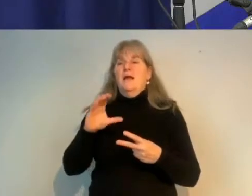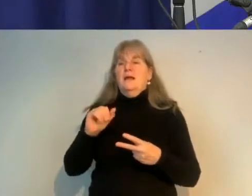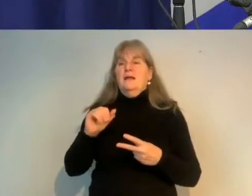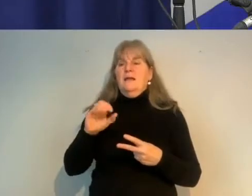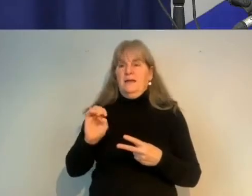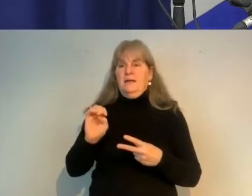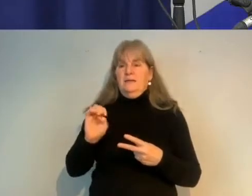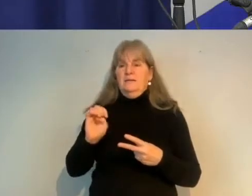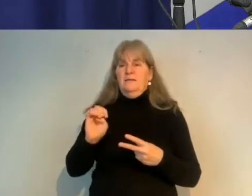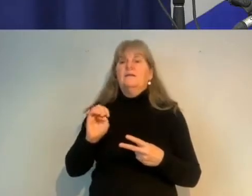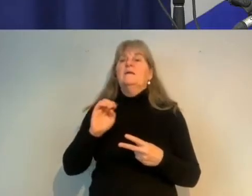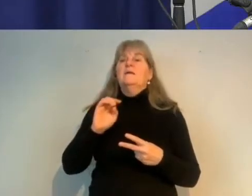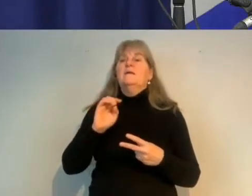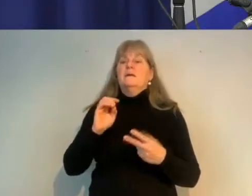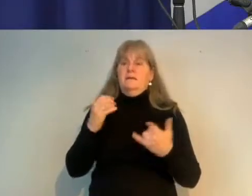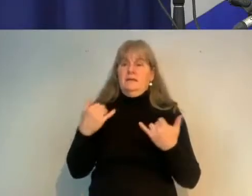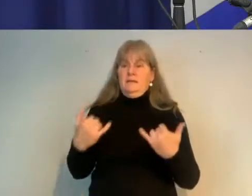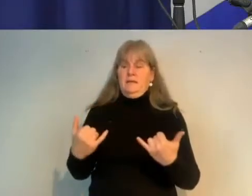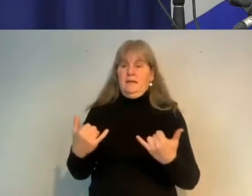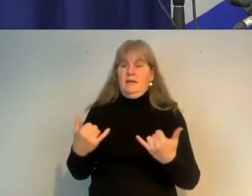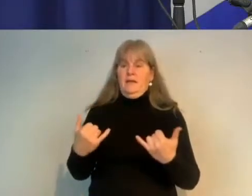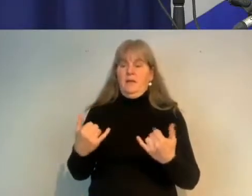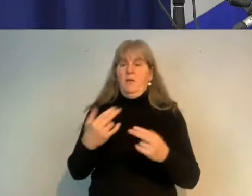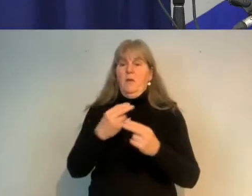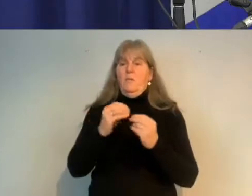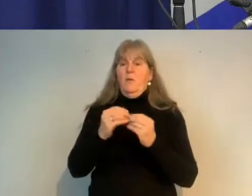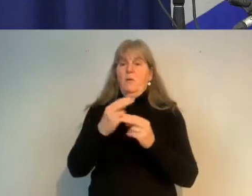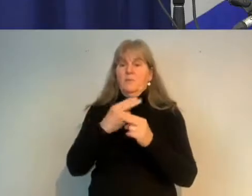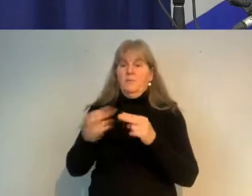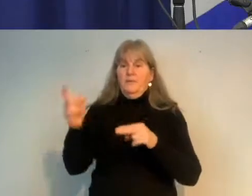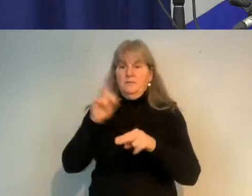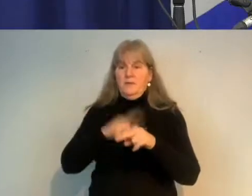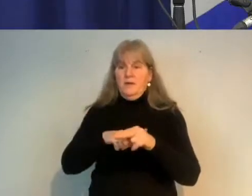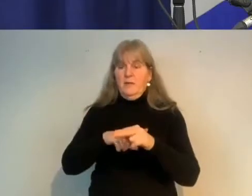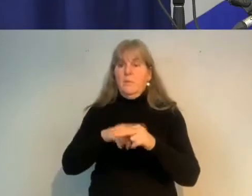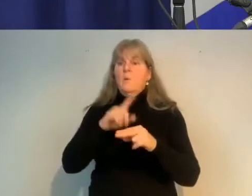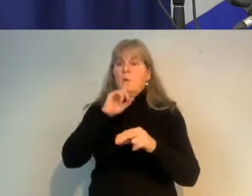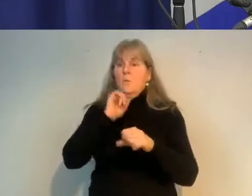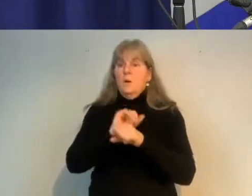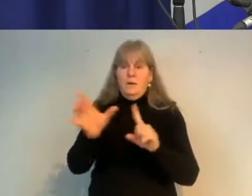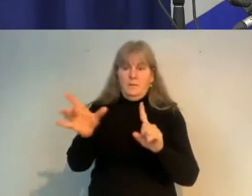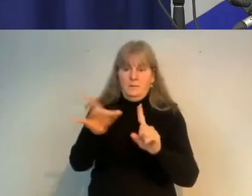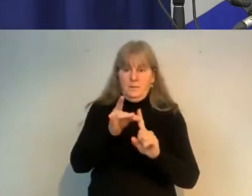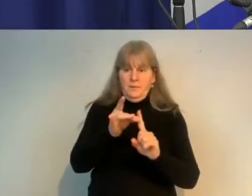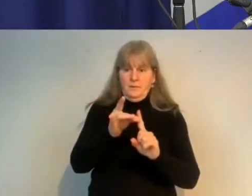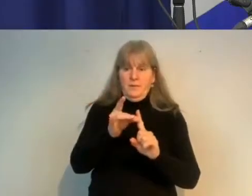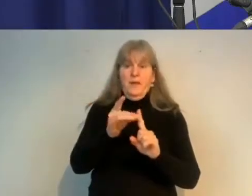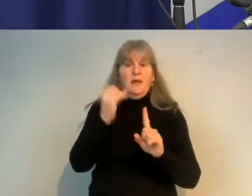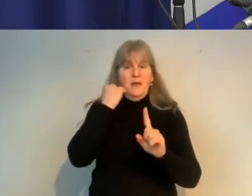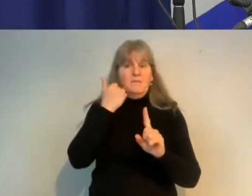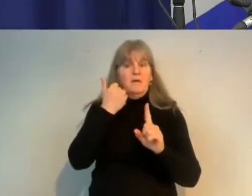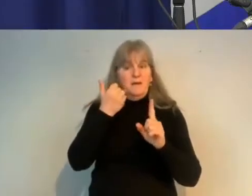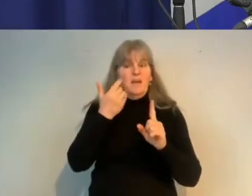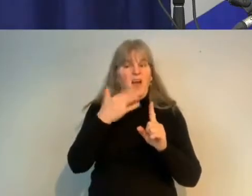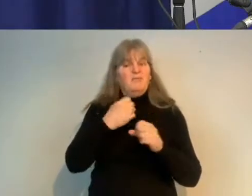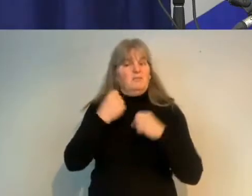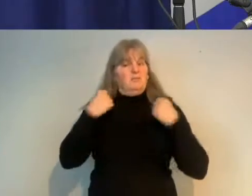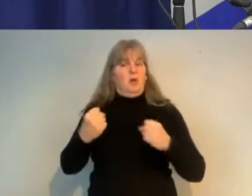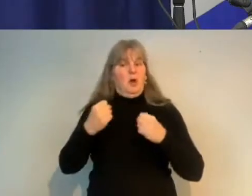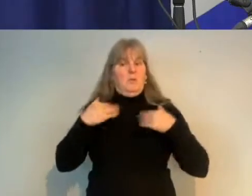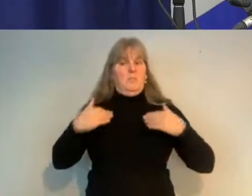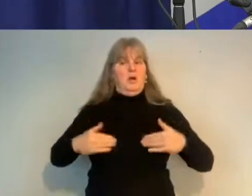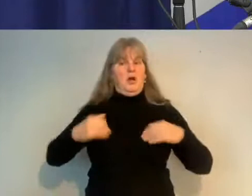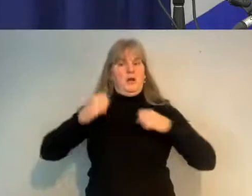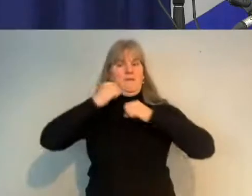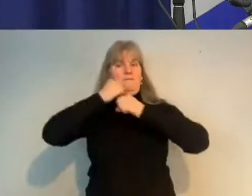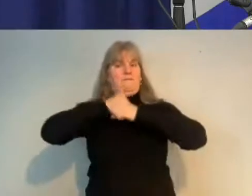we will shorten the isolation for cases who already have strong immunity. Here's what cases need